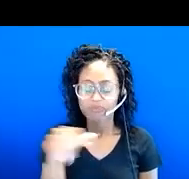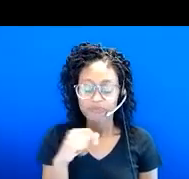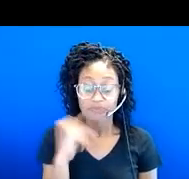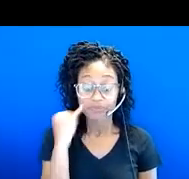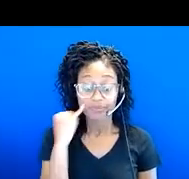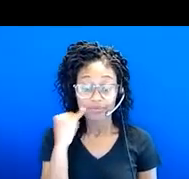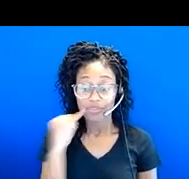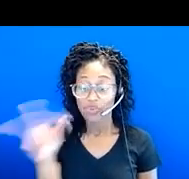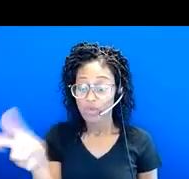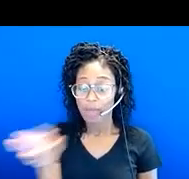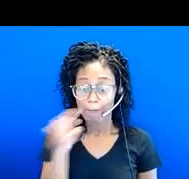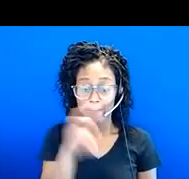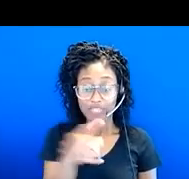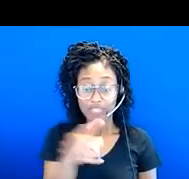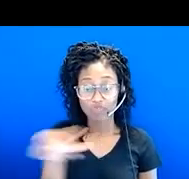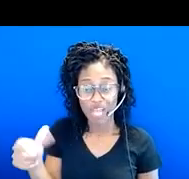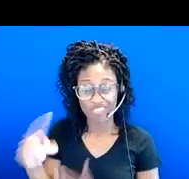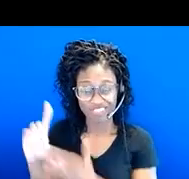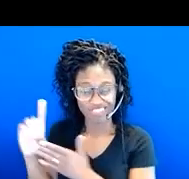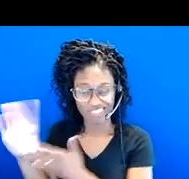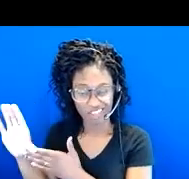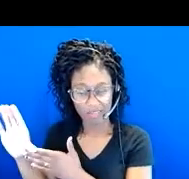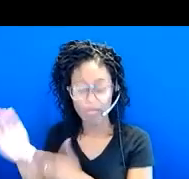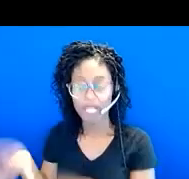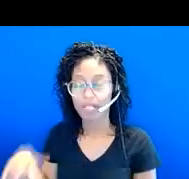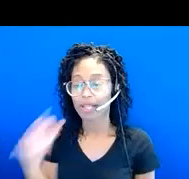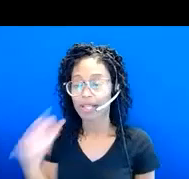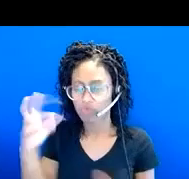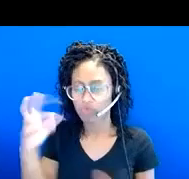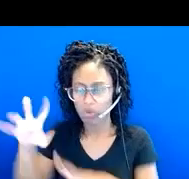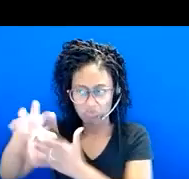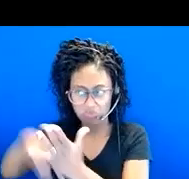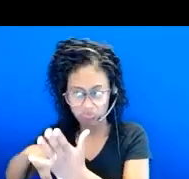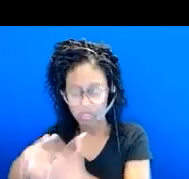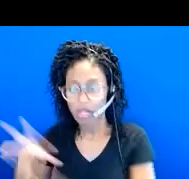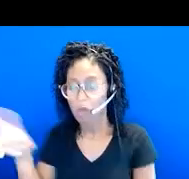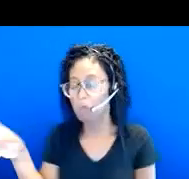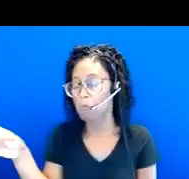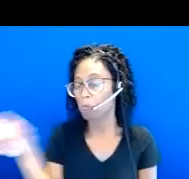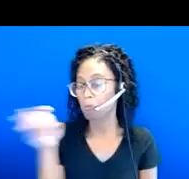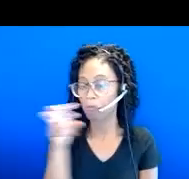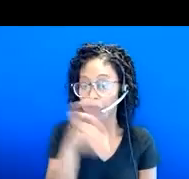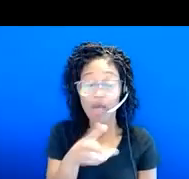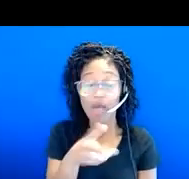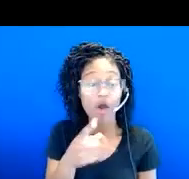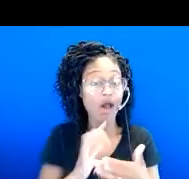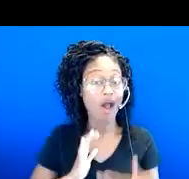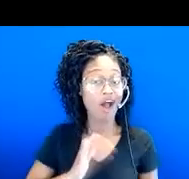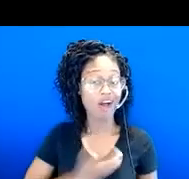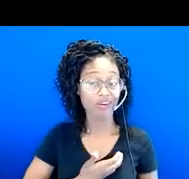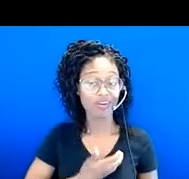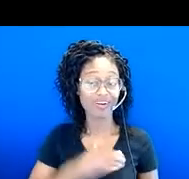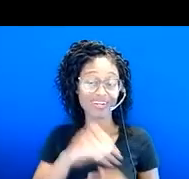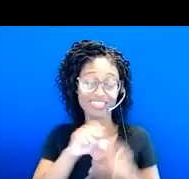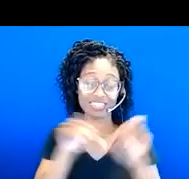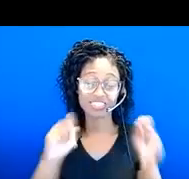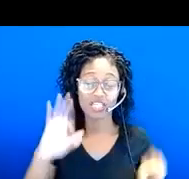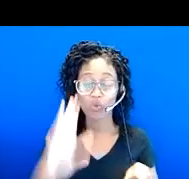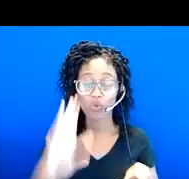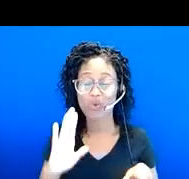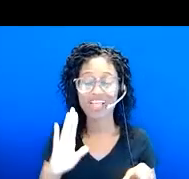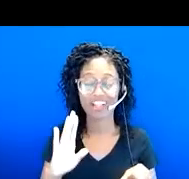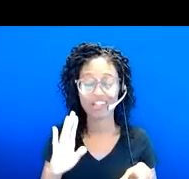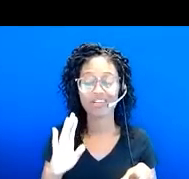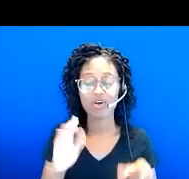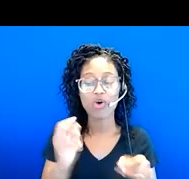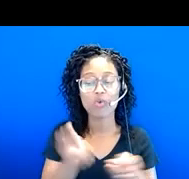from other documents, what our system does is it removes all of the formatting. And there are a